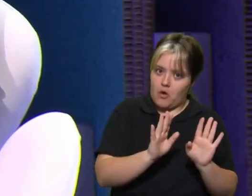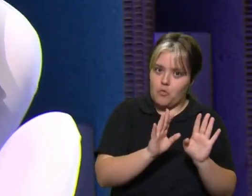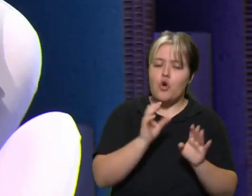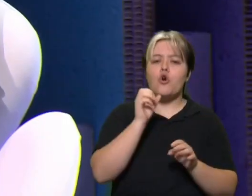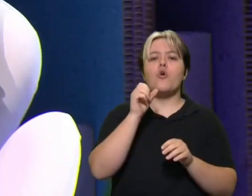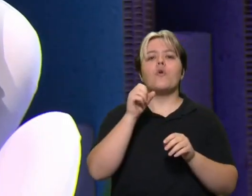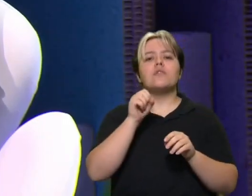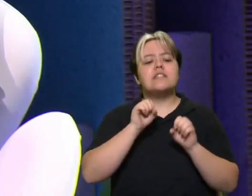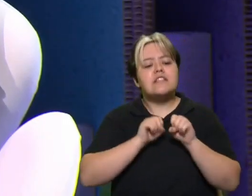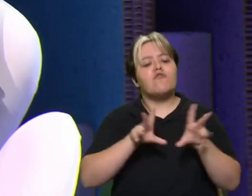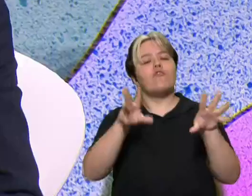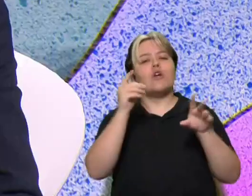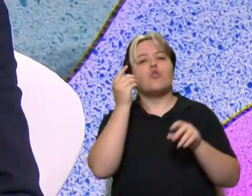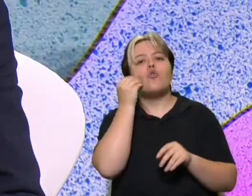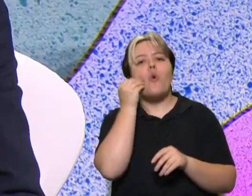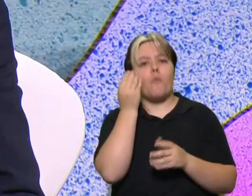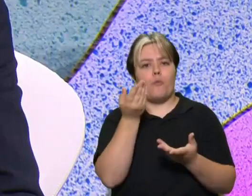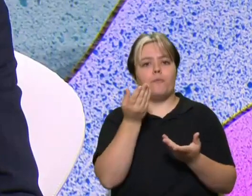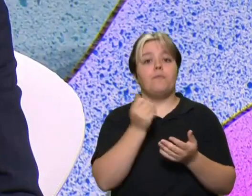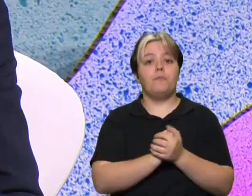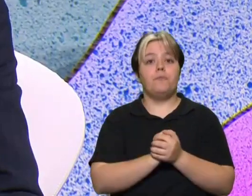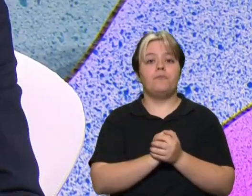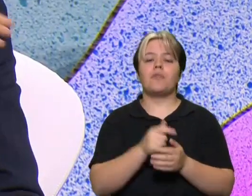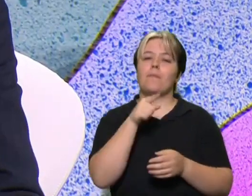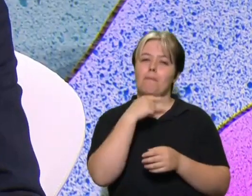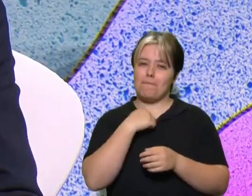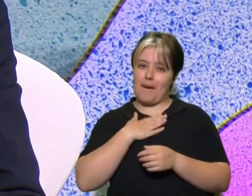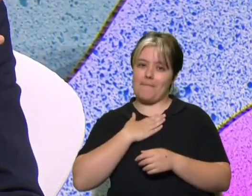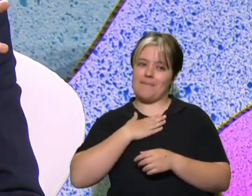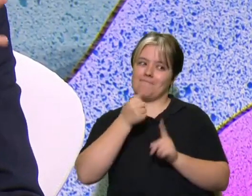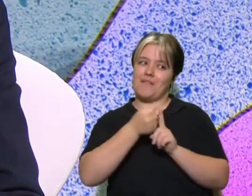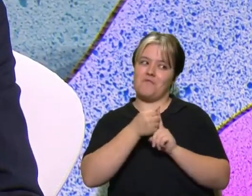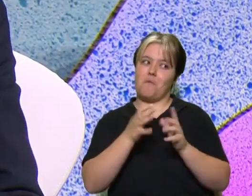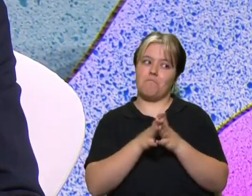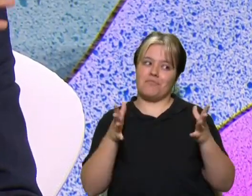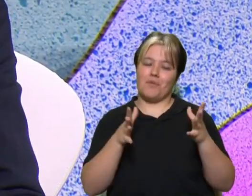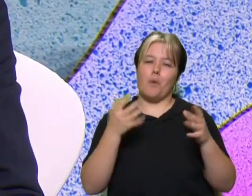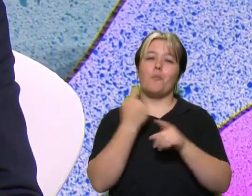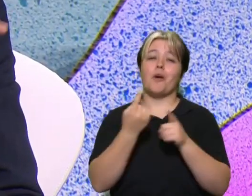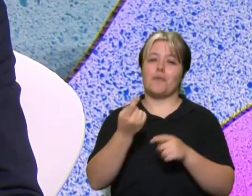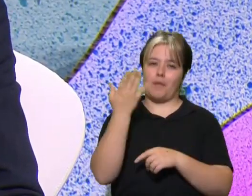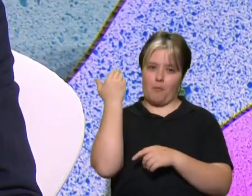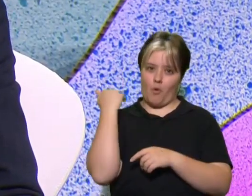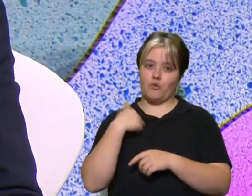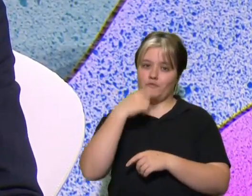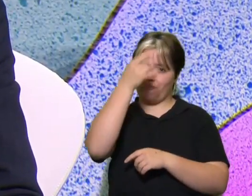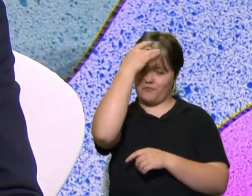to develop it? This is the challenge. I forgot to mention